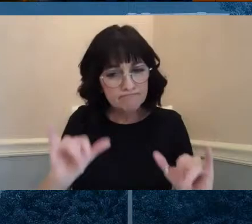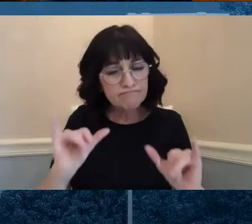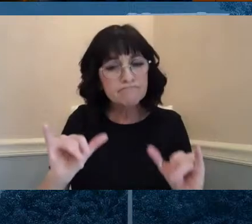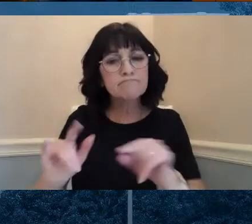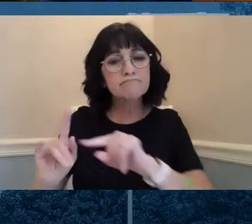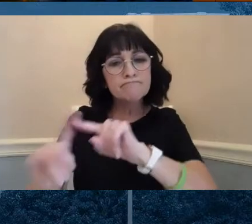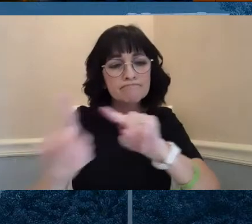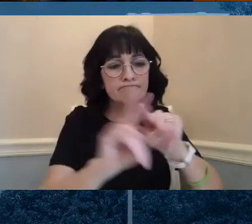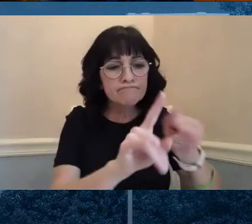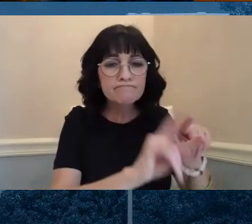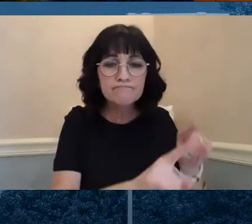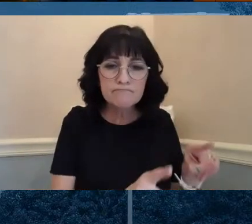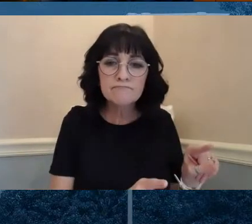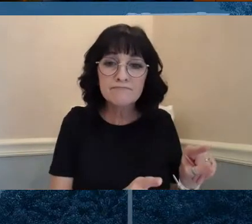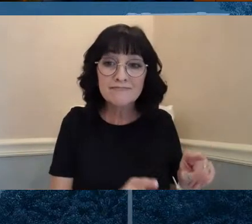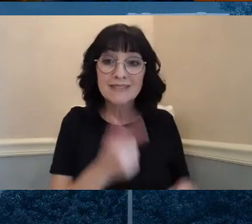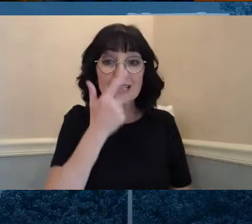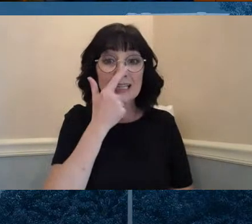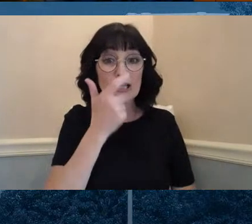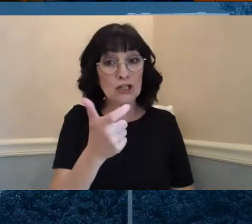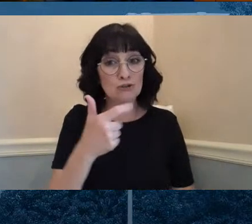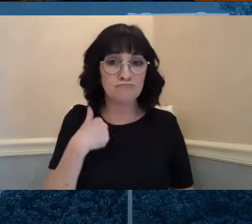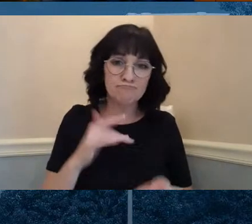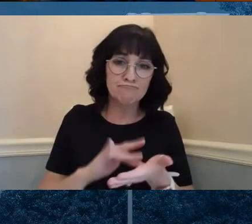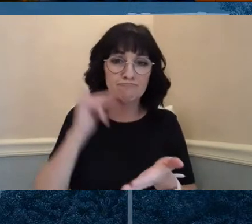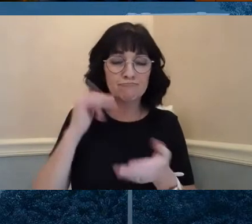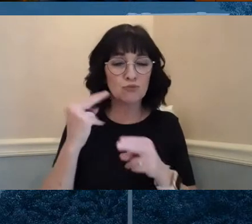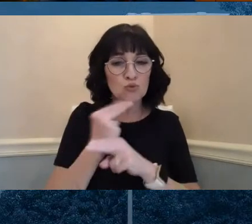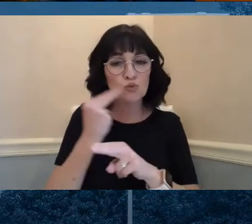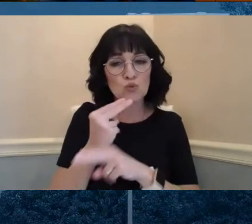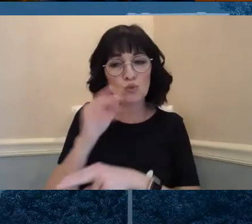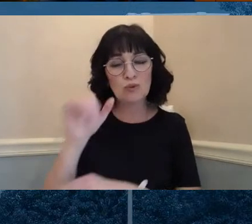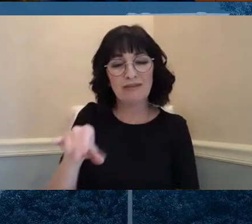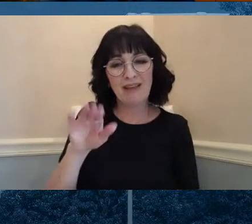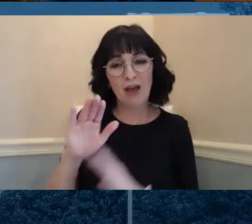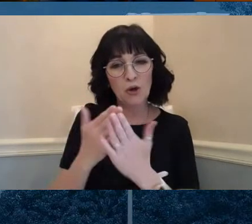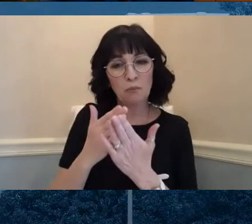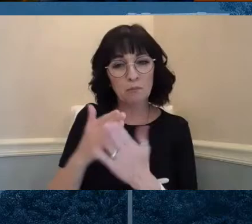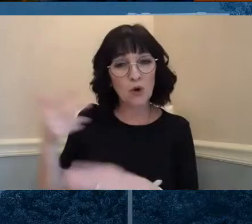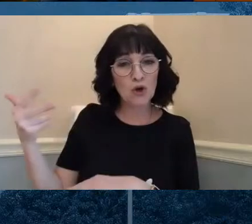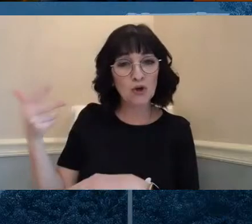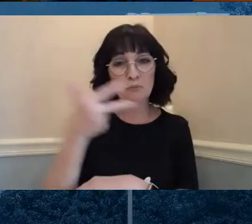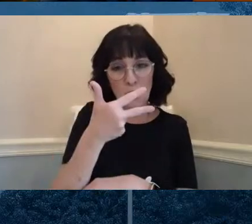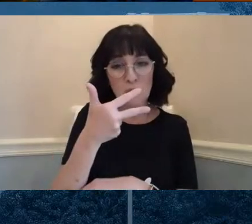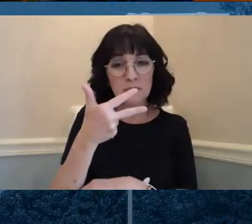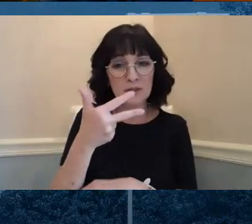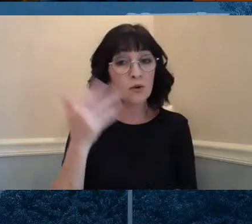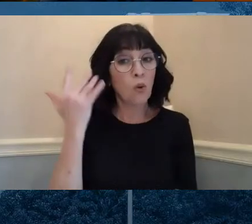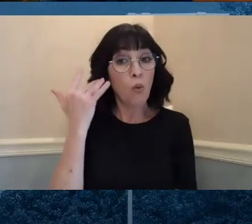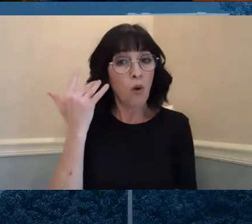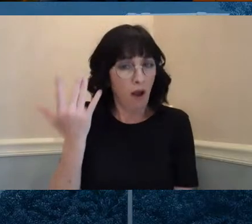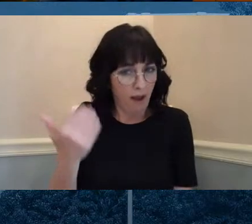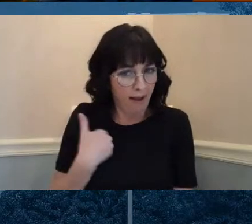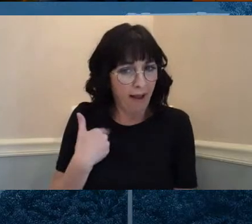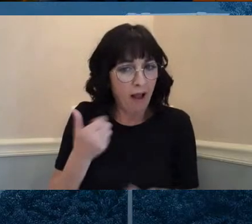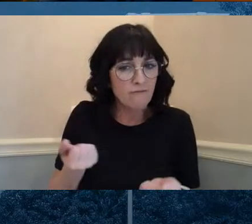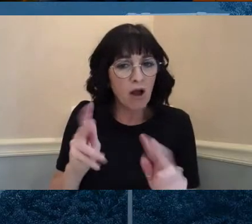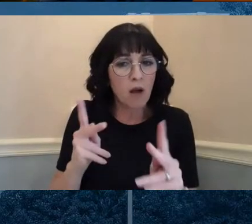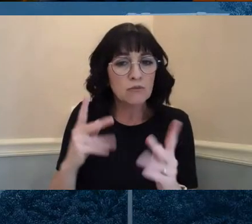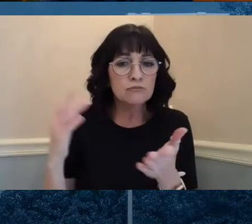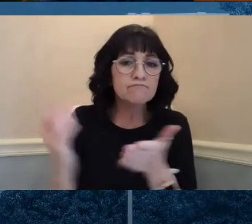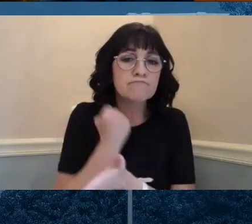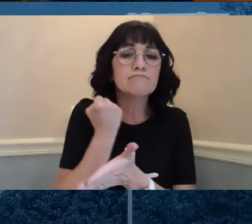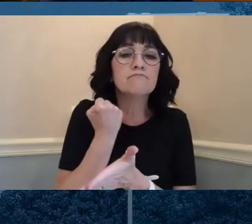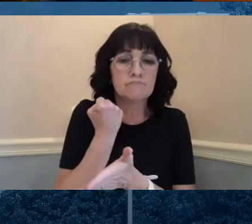of interesting to use the bookmobile because it gives us an opportunity to educate people and to provide a learning